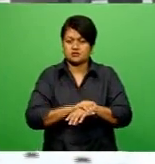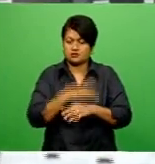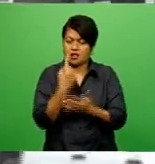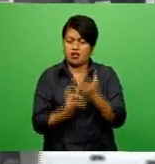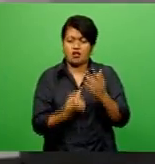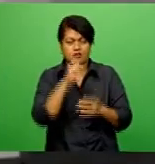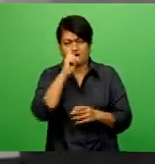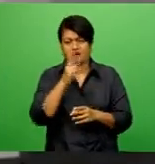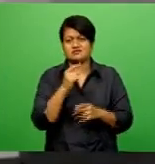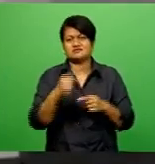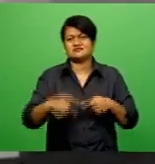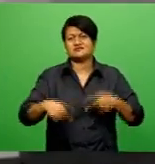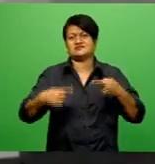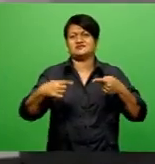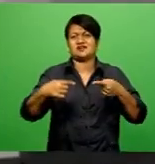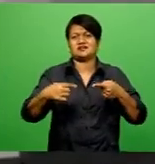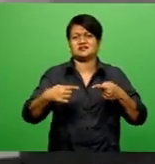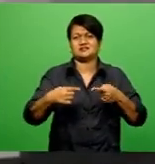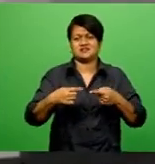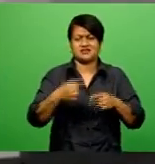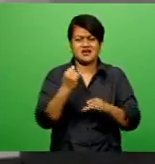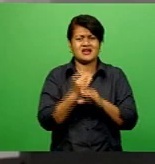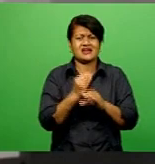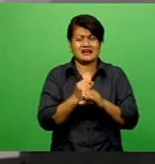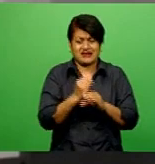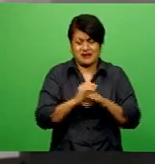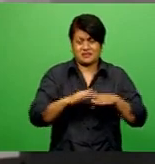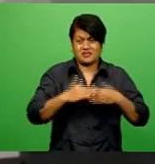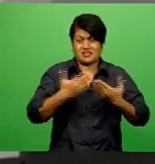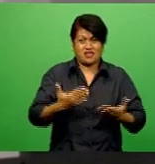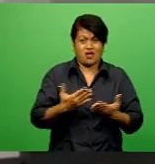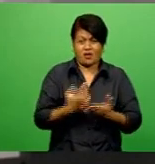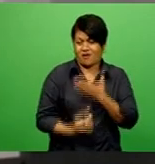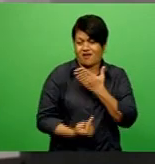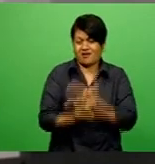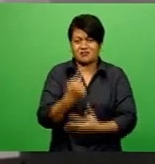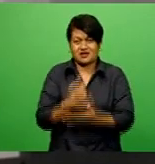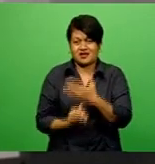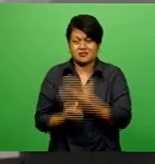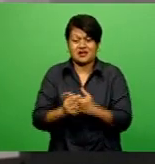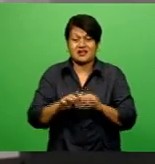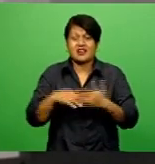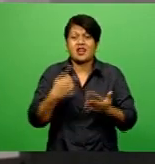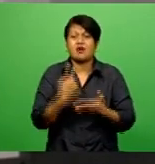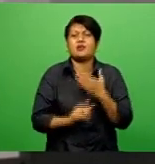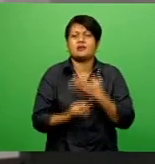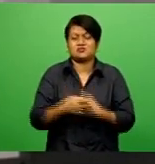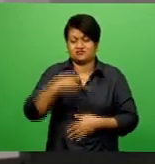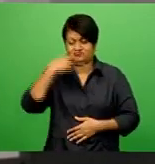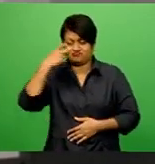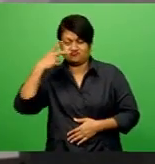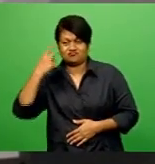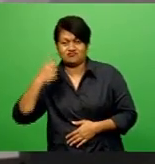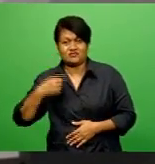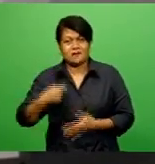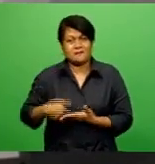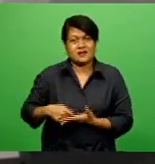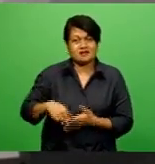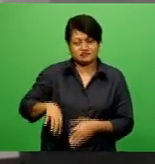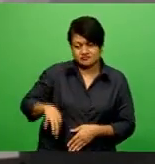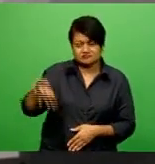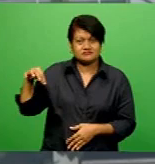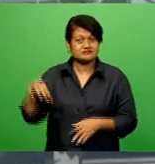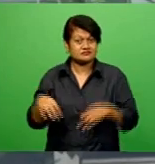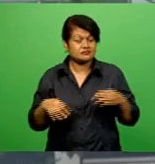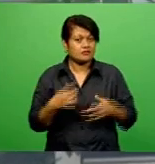emerging crime. We've seen the shift in crime. There's a lot of pickpocket and other things that's coming out. So we really